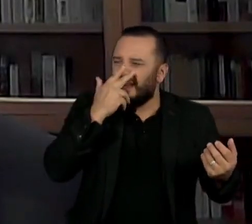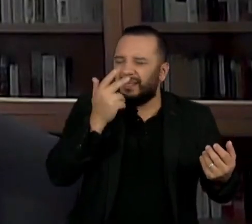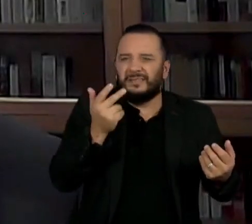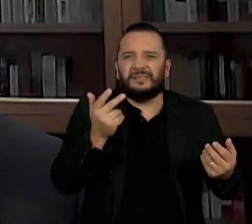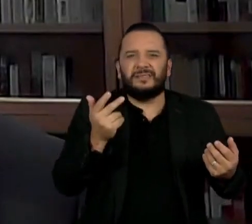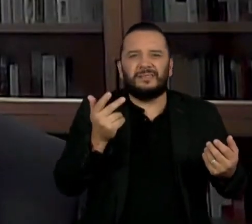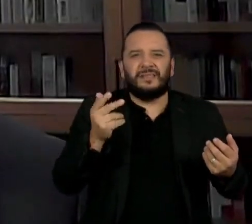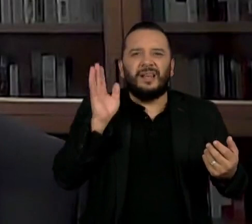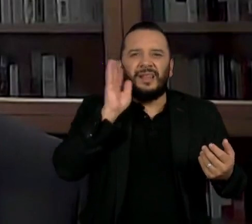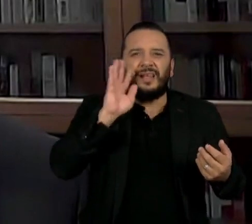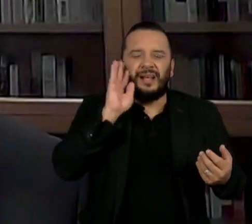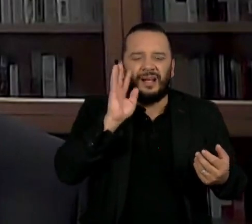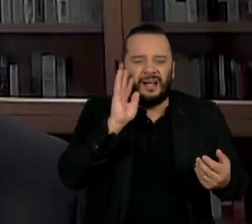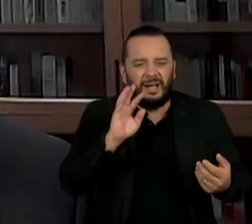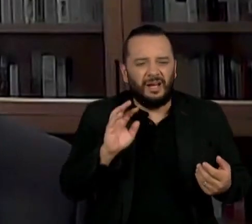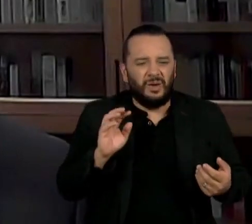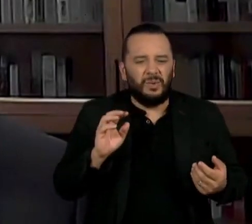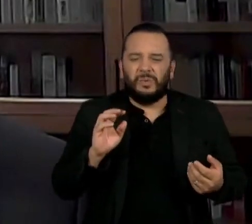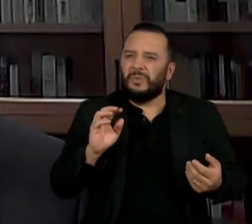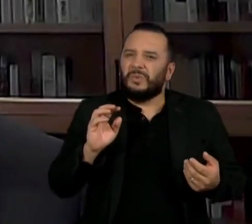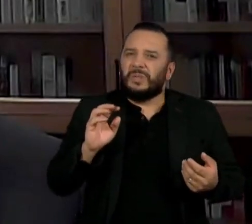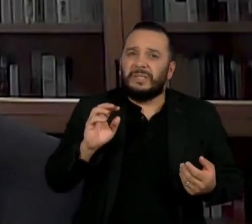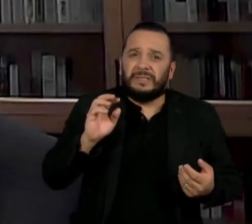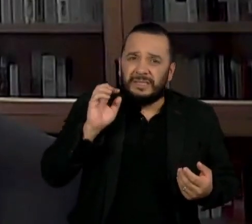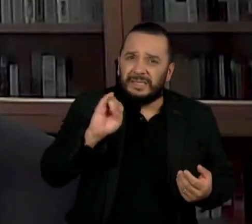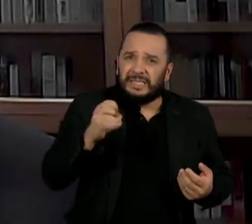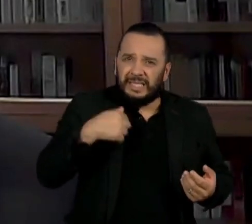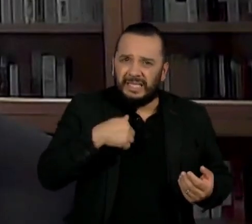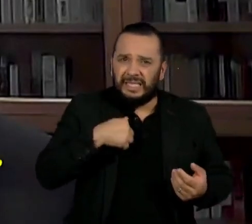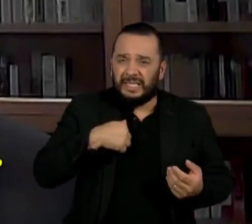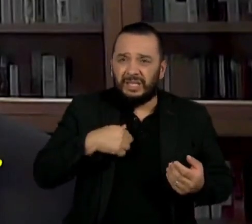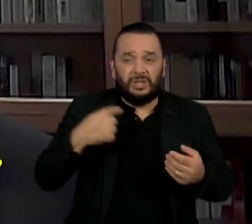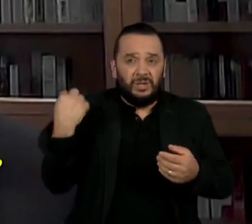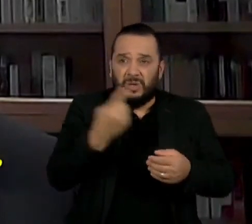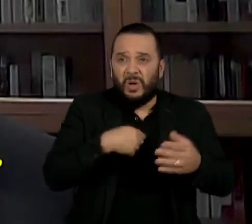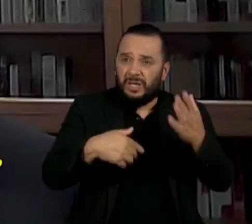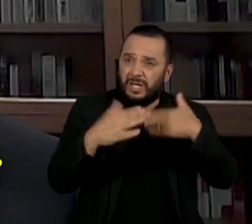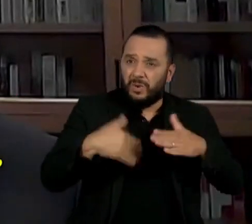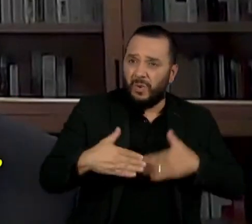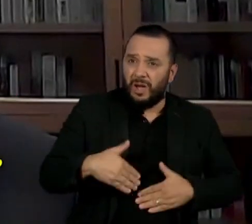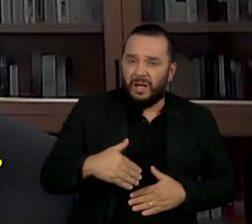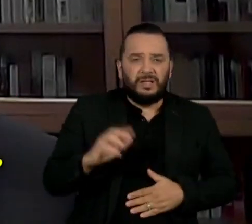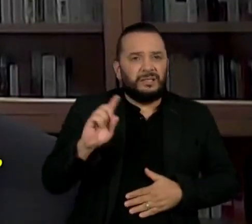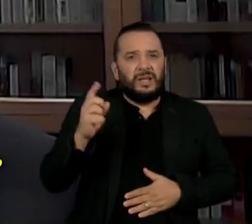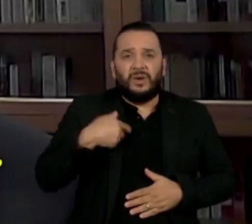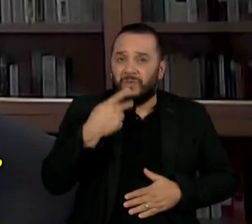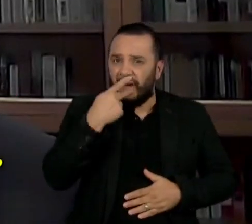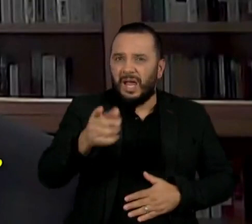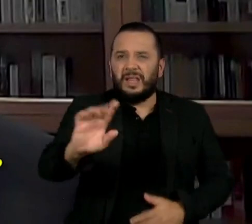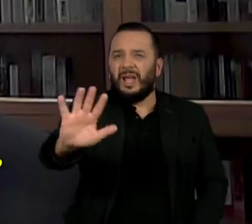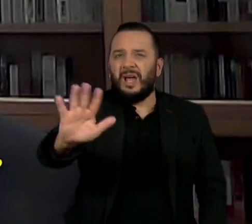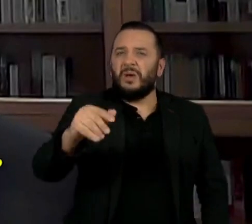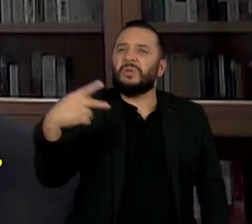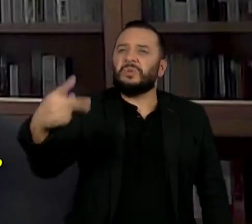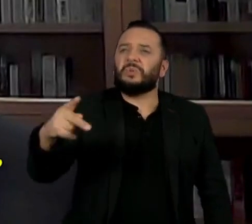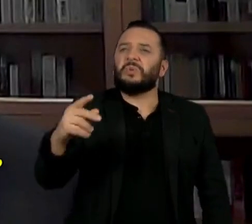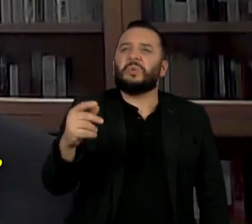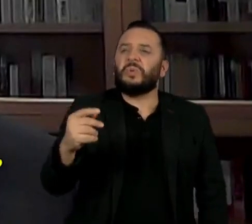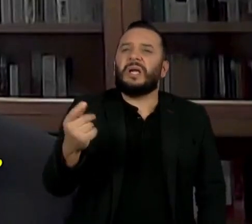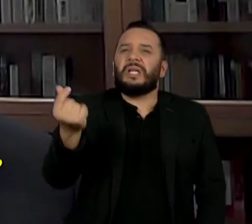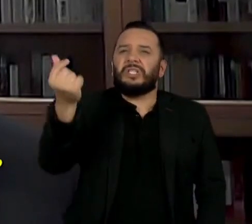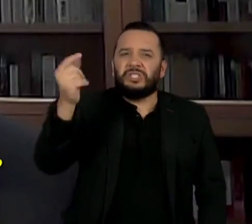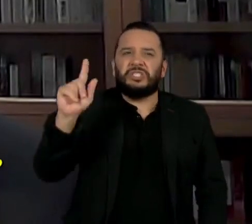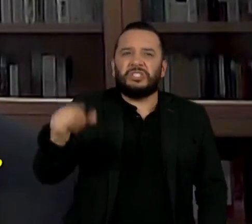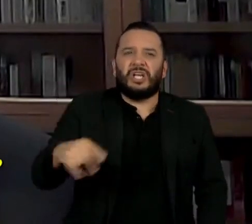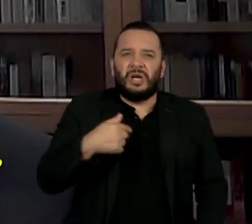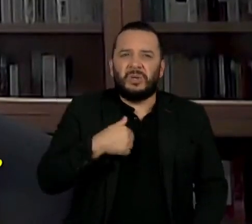It would have been nice if instead of just retreating, we had said, no, your religion of money and